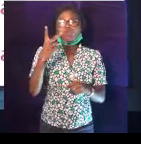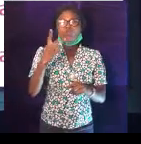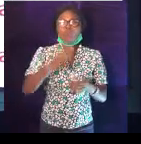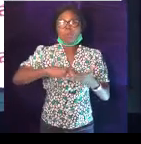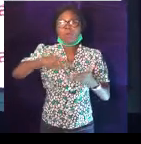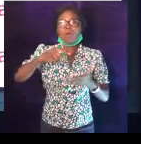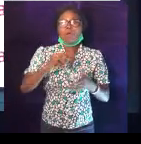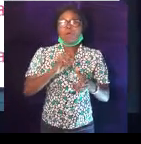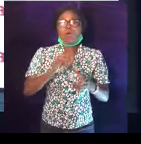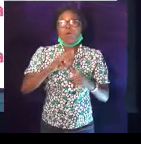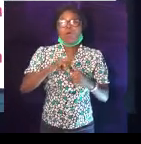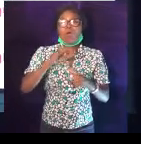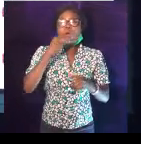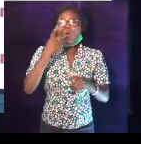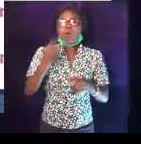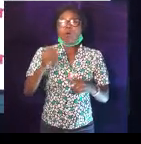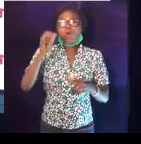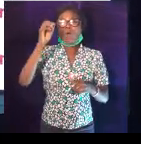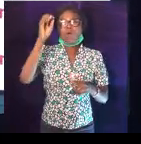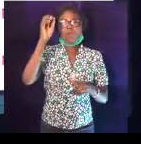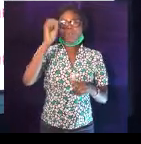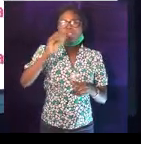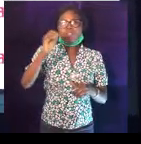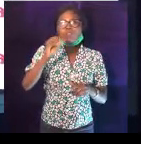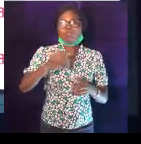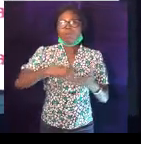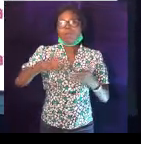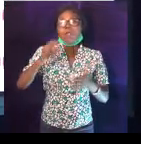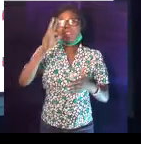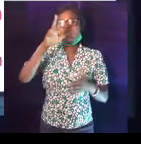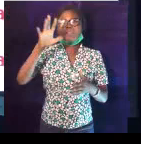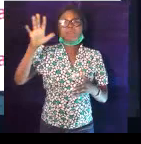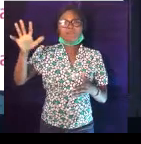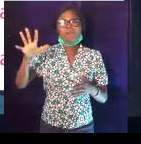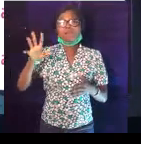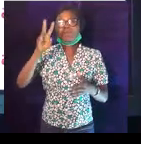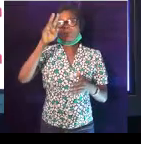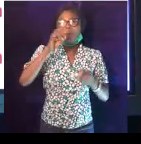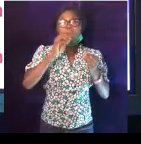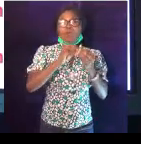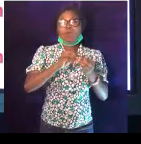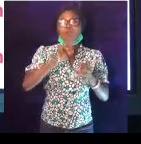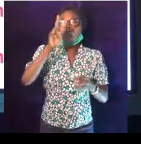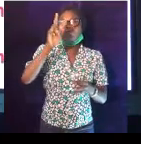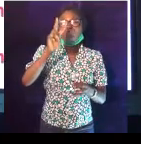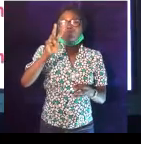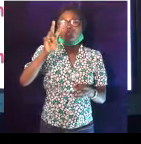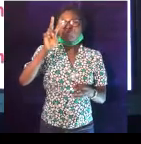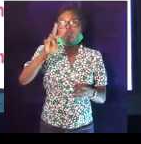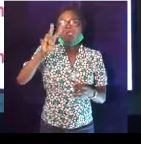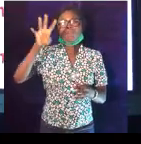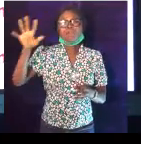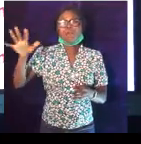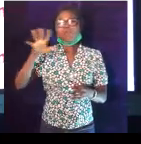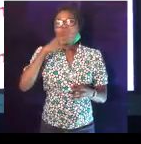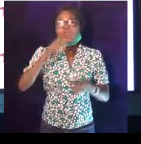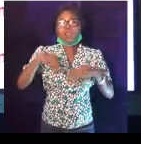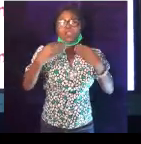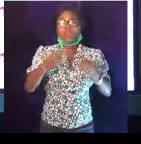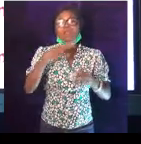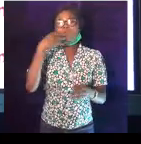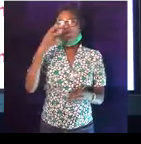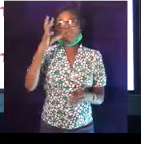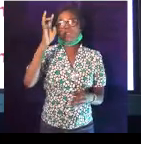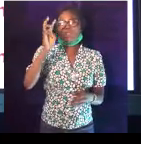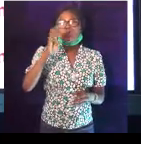2 marks or 1 mark or 0 mark. That is all these people. So 35 plus 25 will give you 60, then